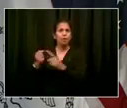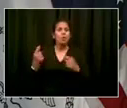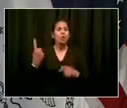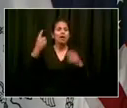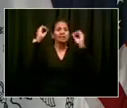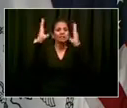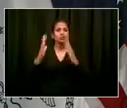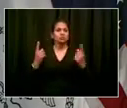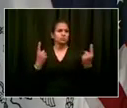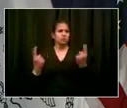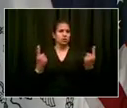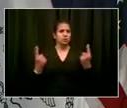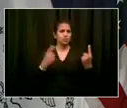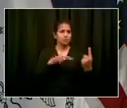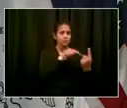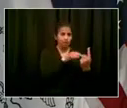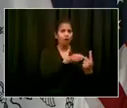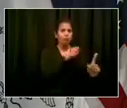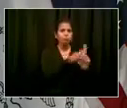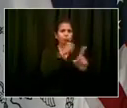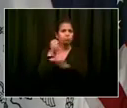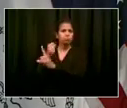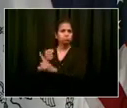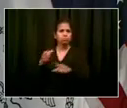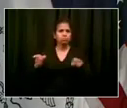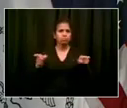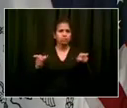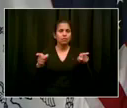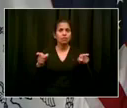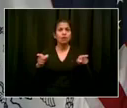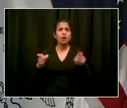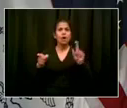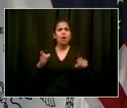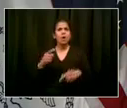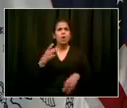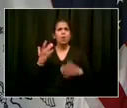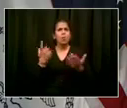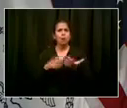and what is the plan to release this information publicly going forward?